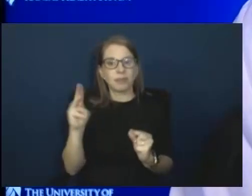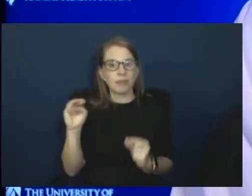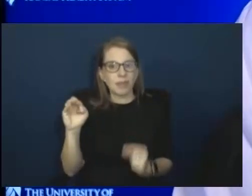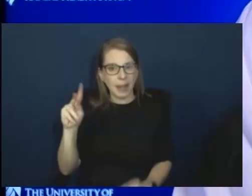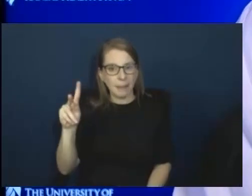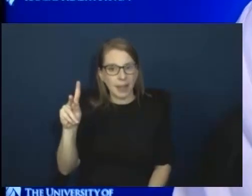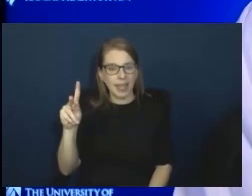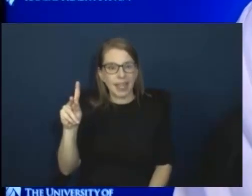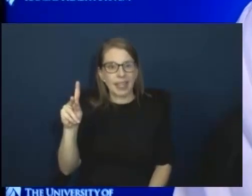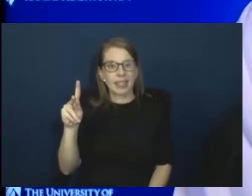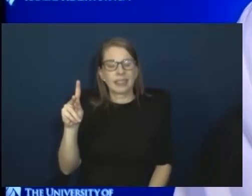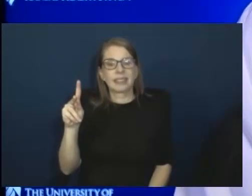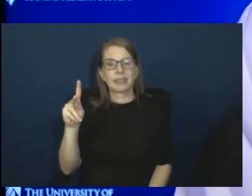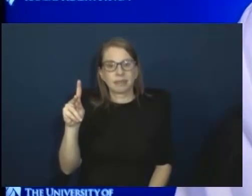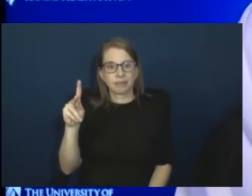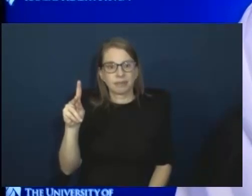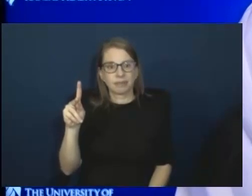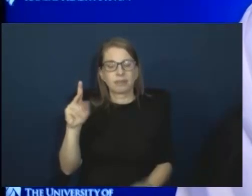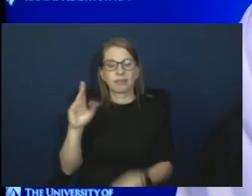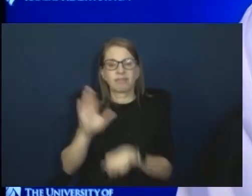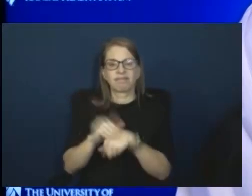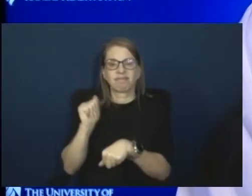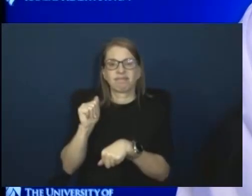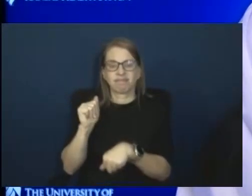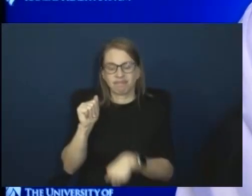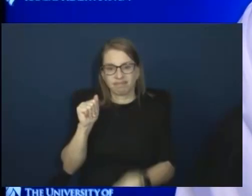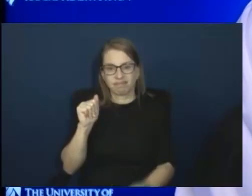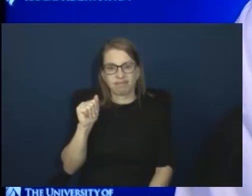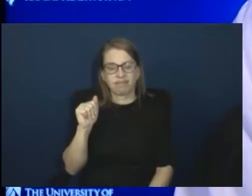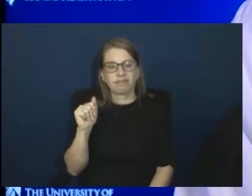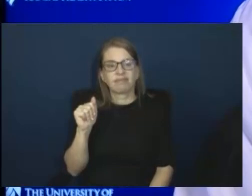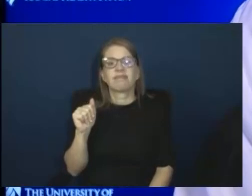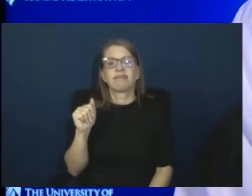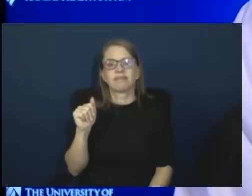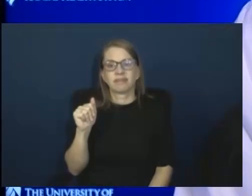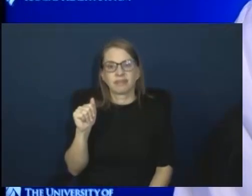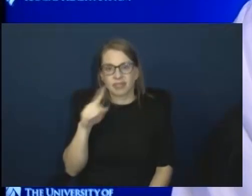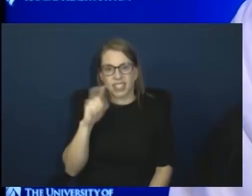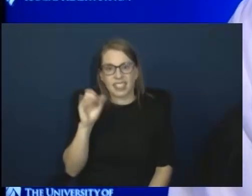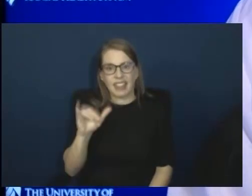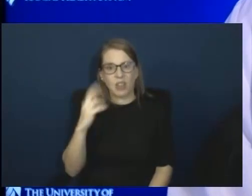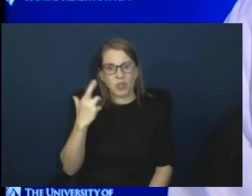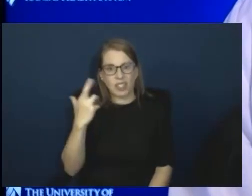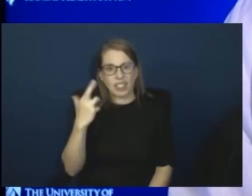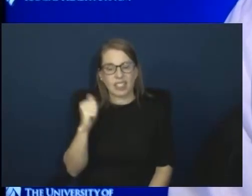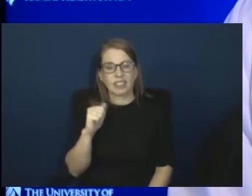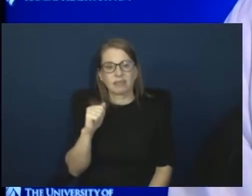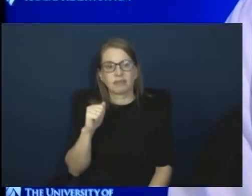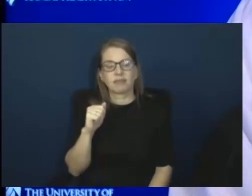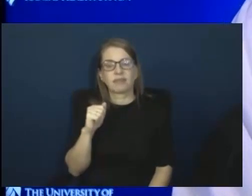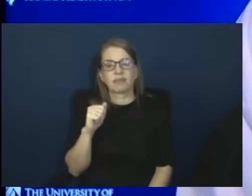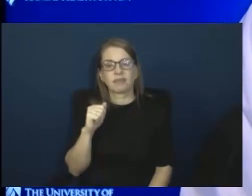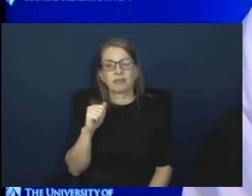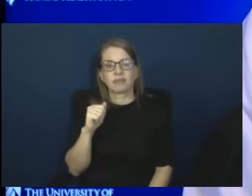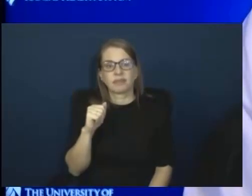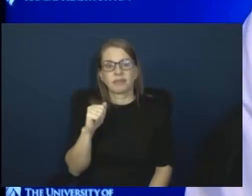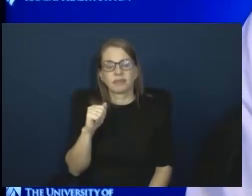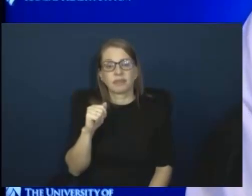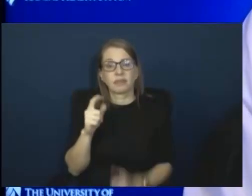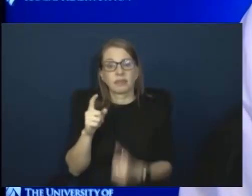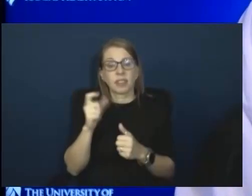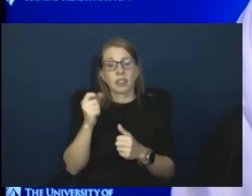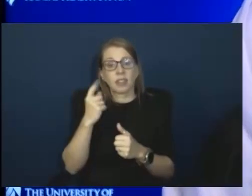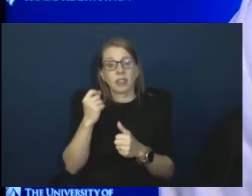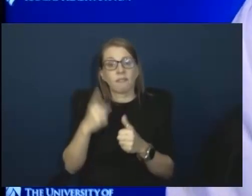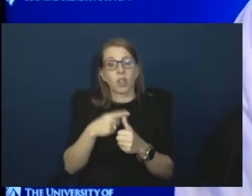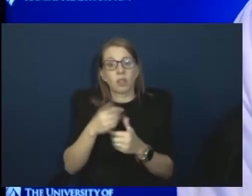culled. I think it was in Denmark because of that reason. So I think it is important to understand that, and especially the first part of his answer that we